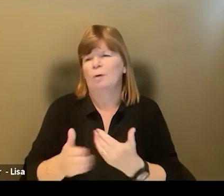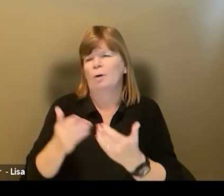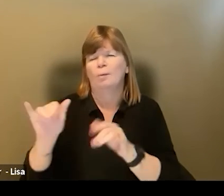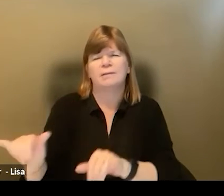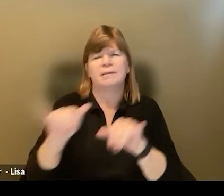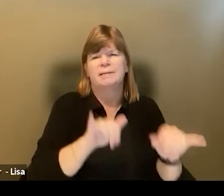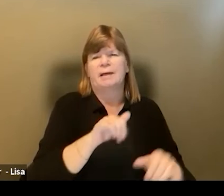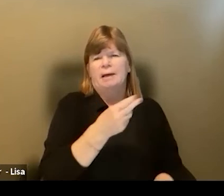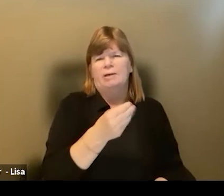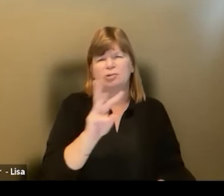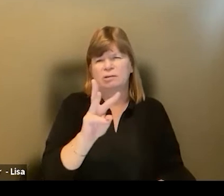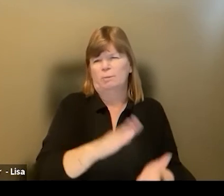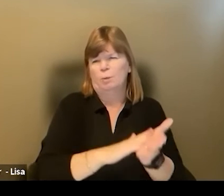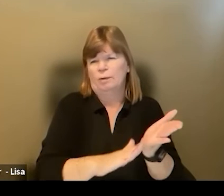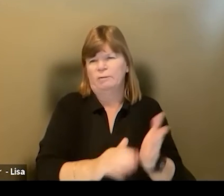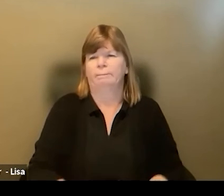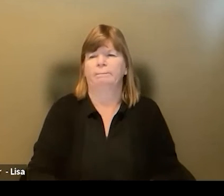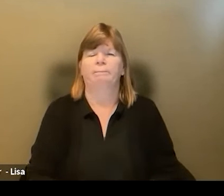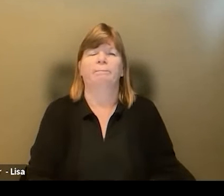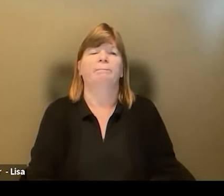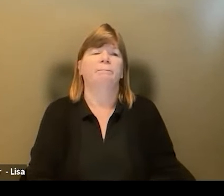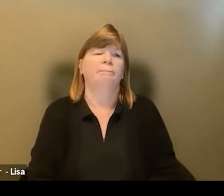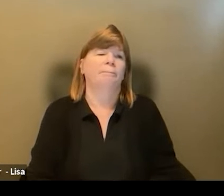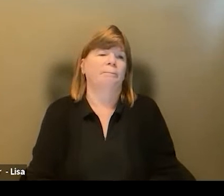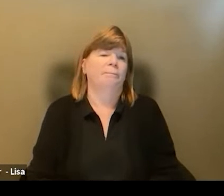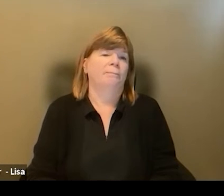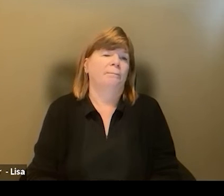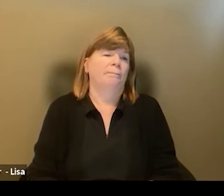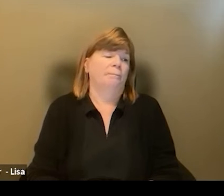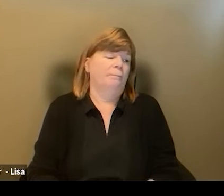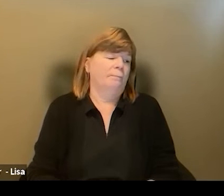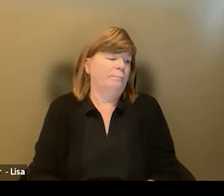to the H&W waiver. Next slide, please.